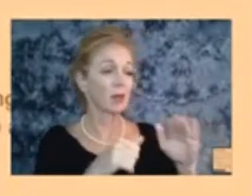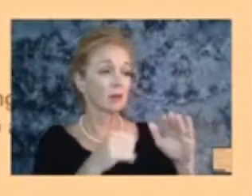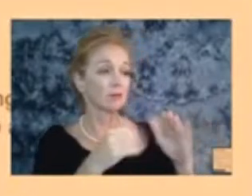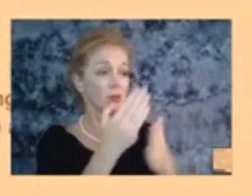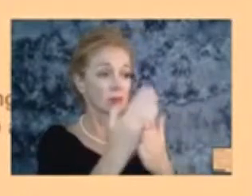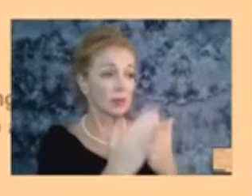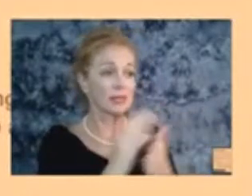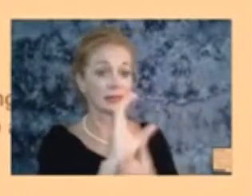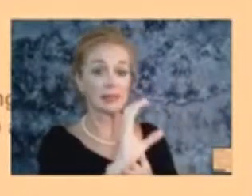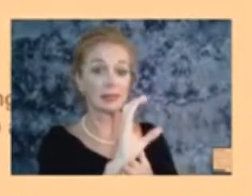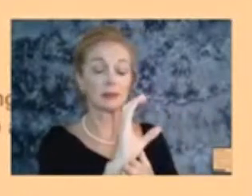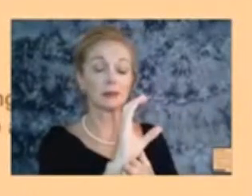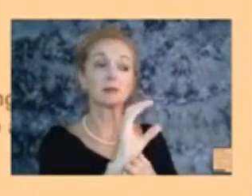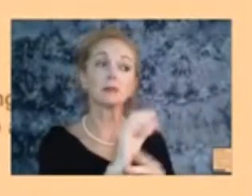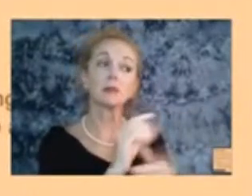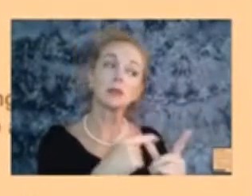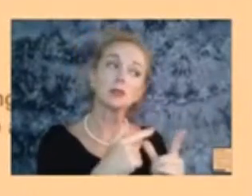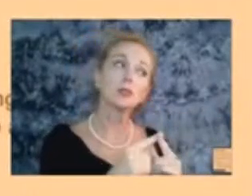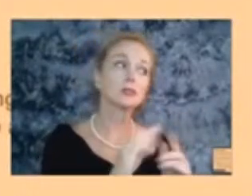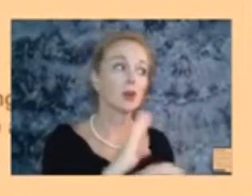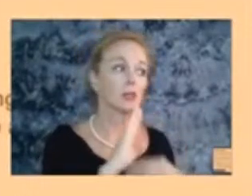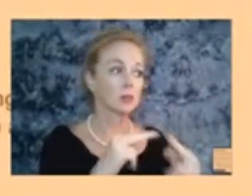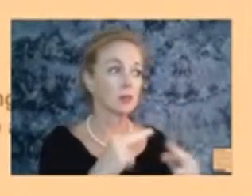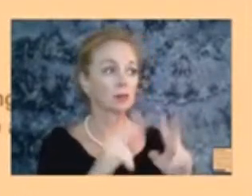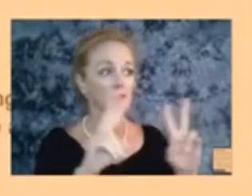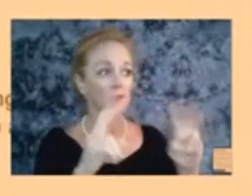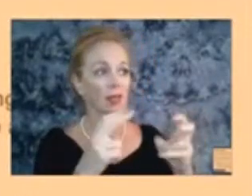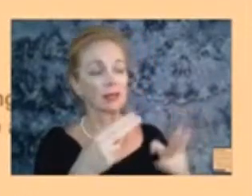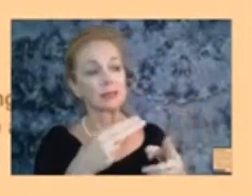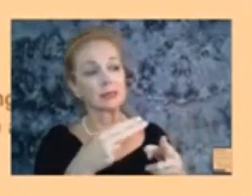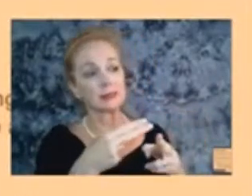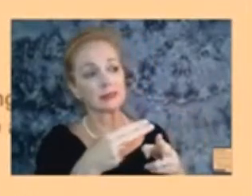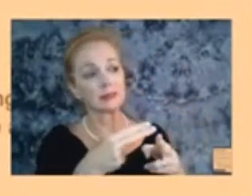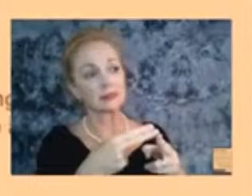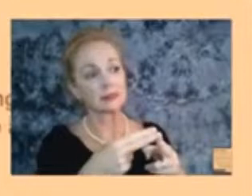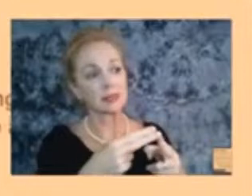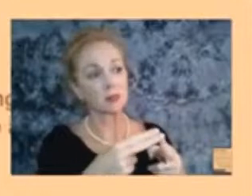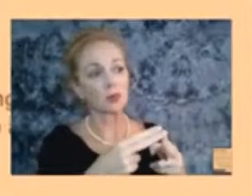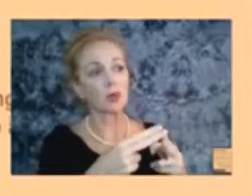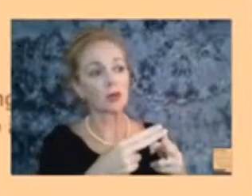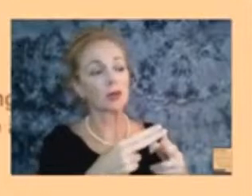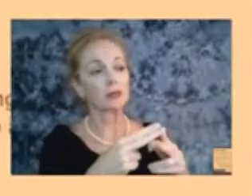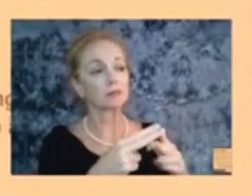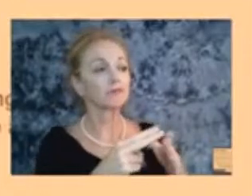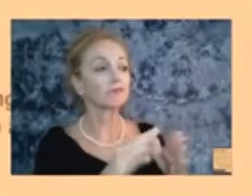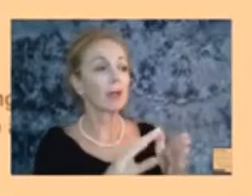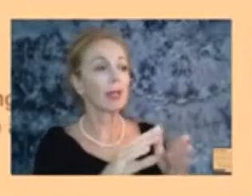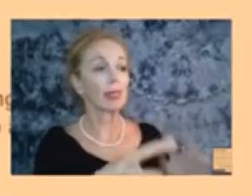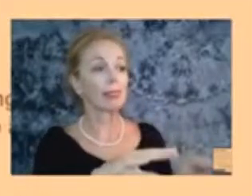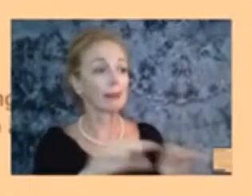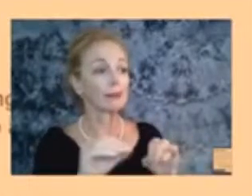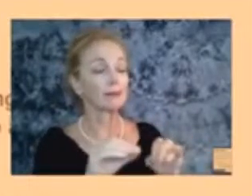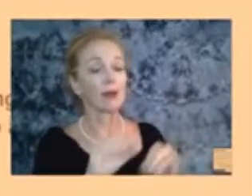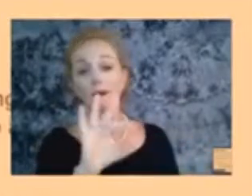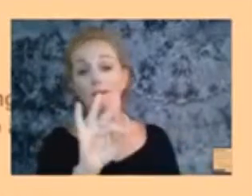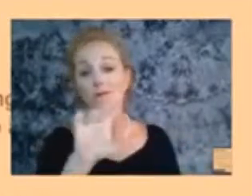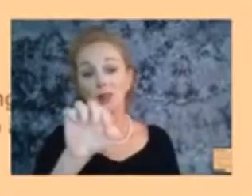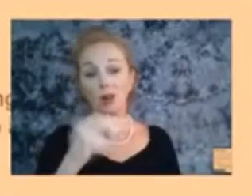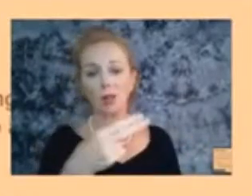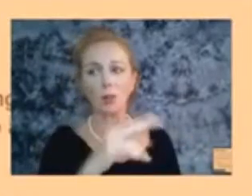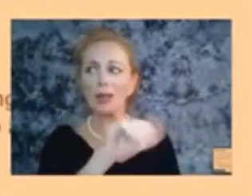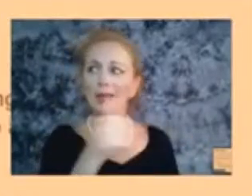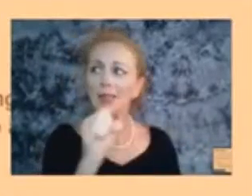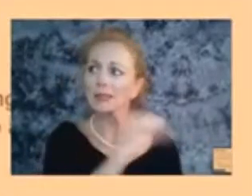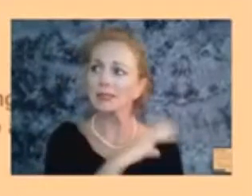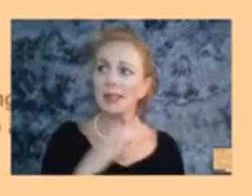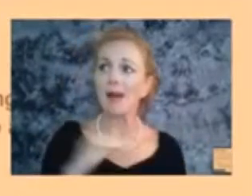need to have around furloughs. But what I would really like to impress upon this board and for any of the staff who are listening is